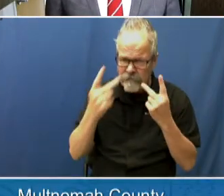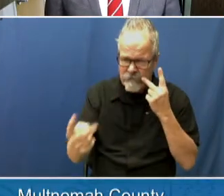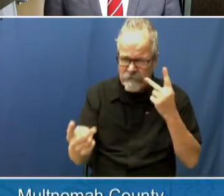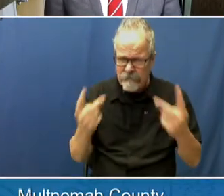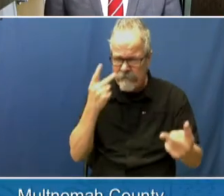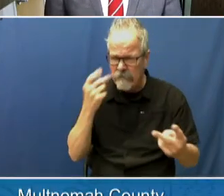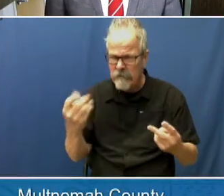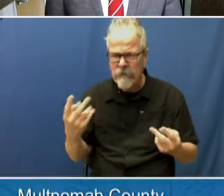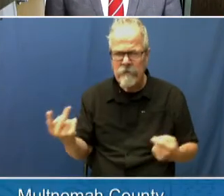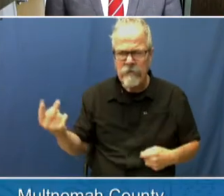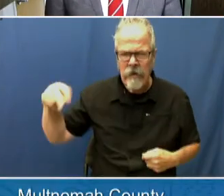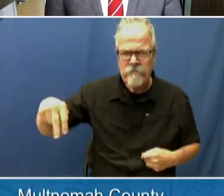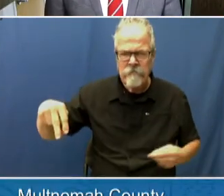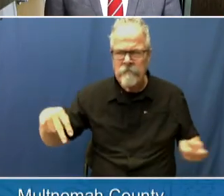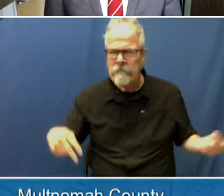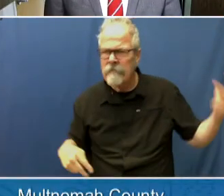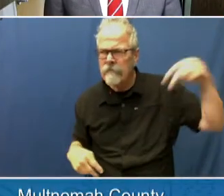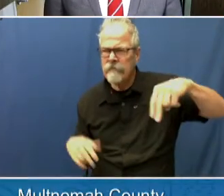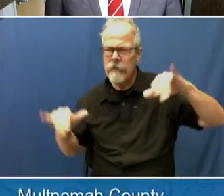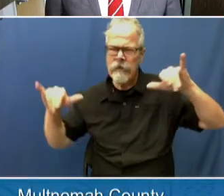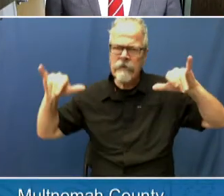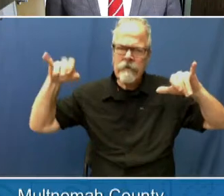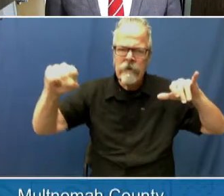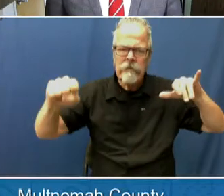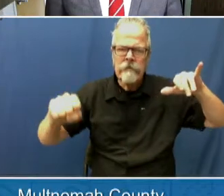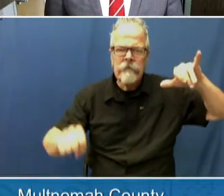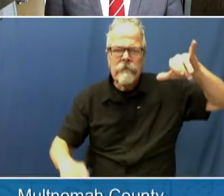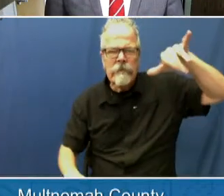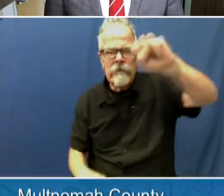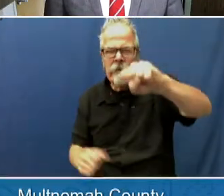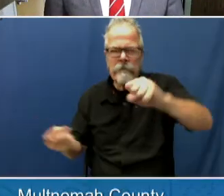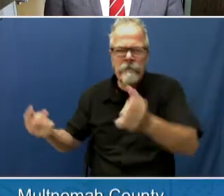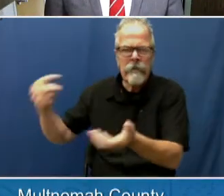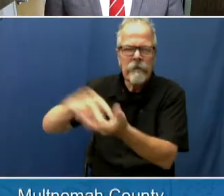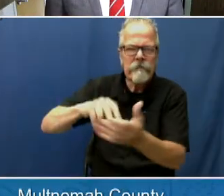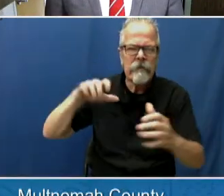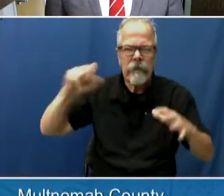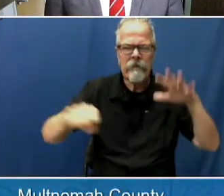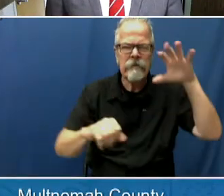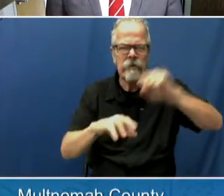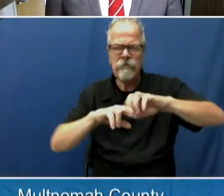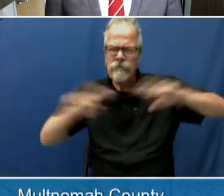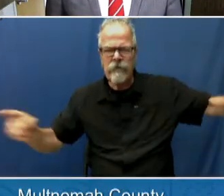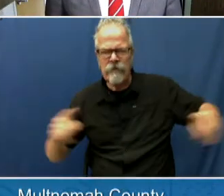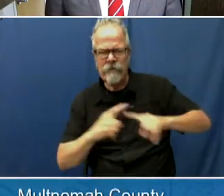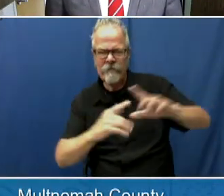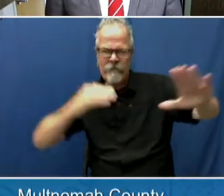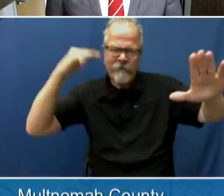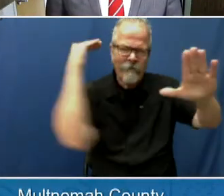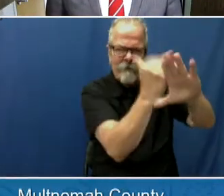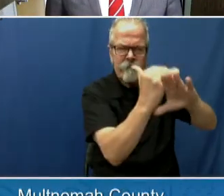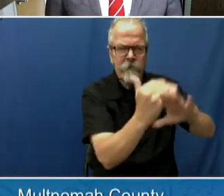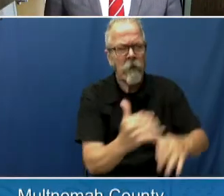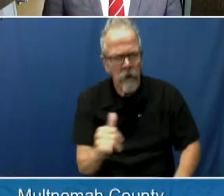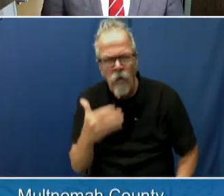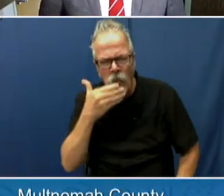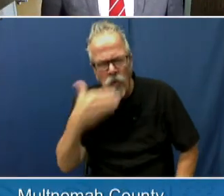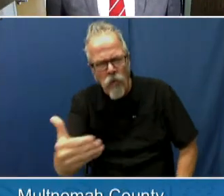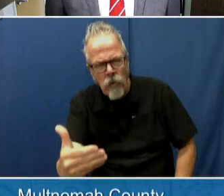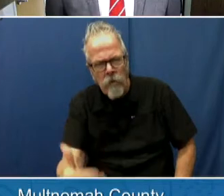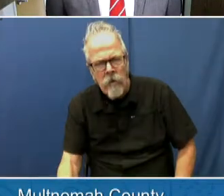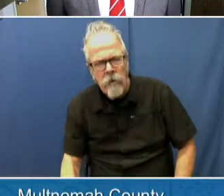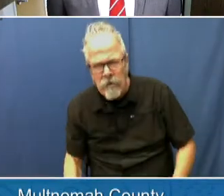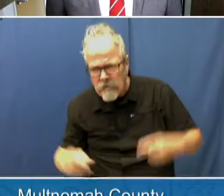and violence. Thank you. We're here today because we understand that there's going to be an event this Sunday that may lead to hate and